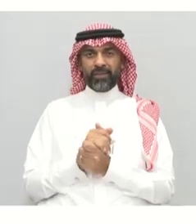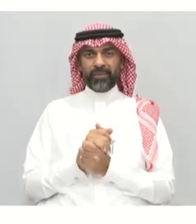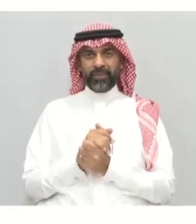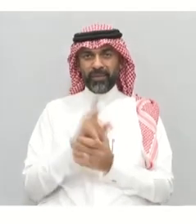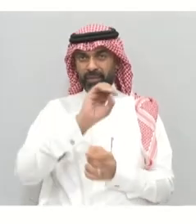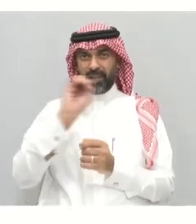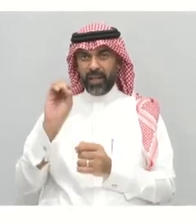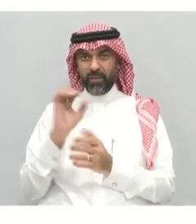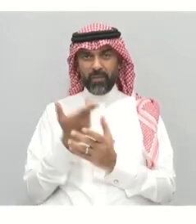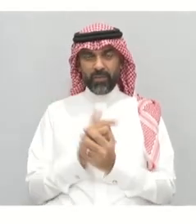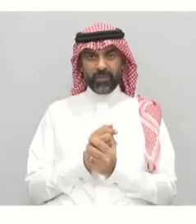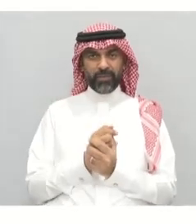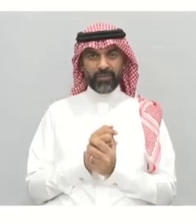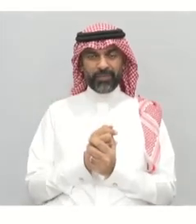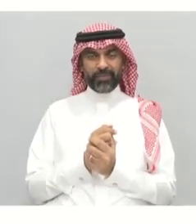You tell him?